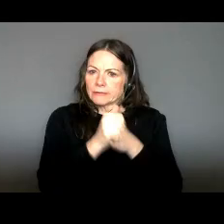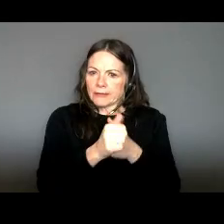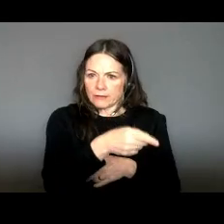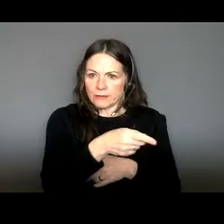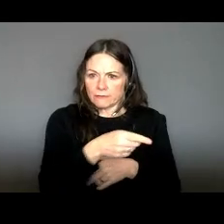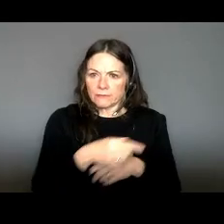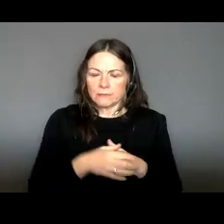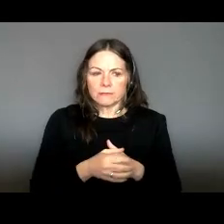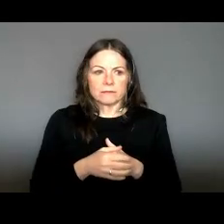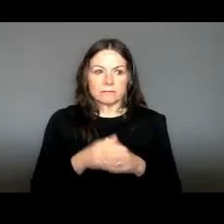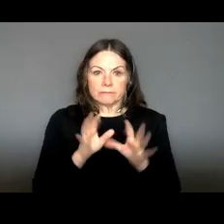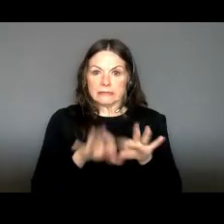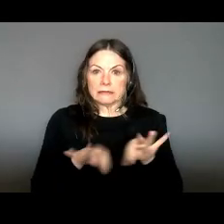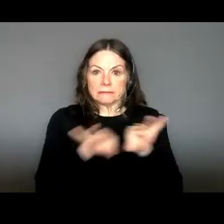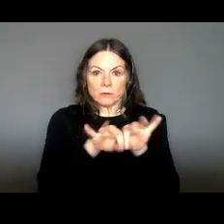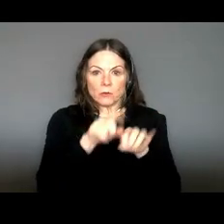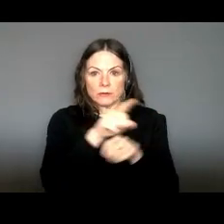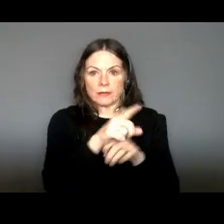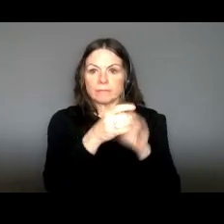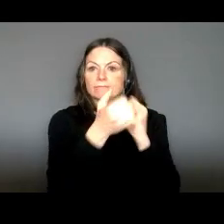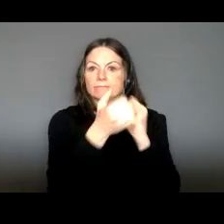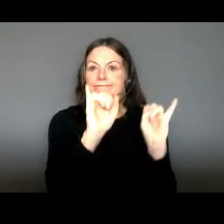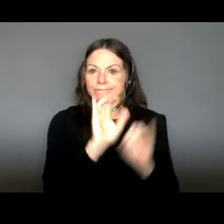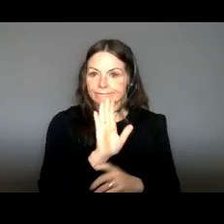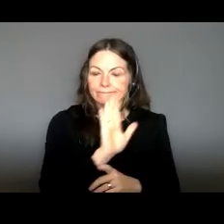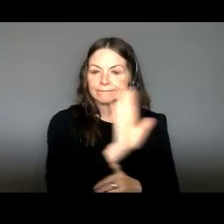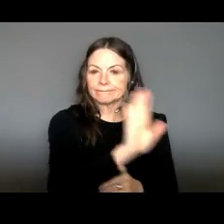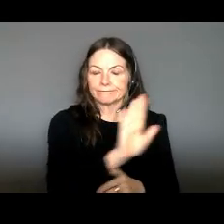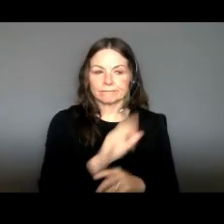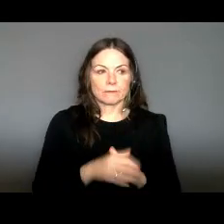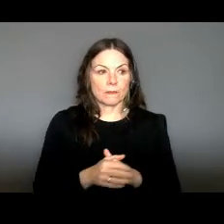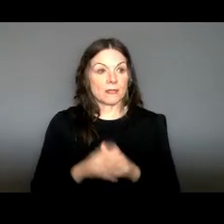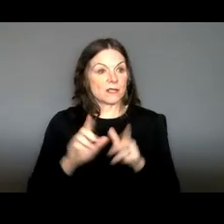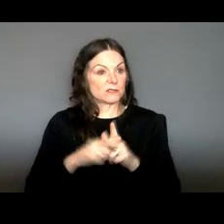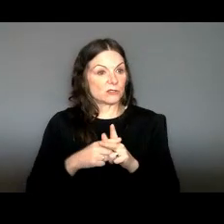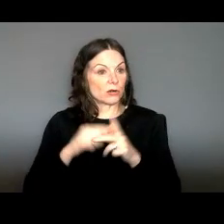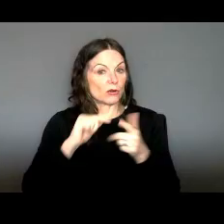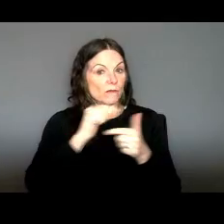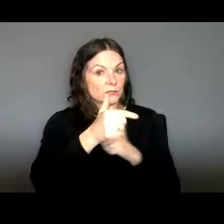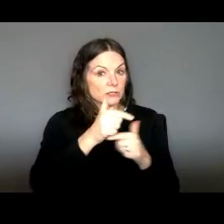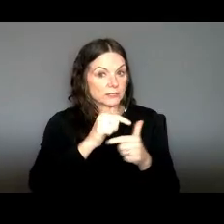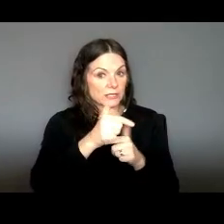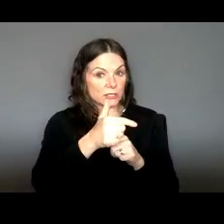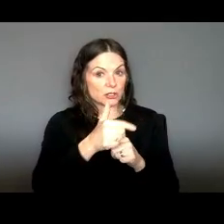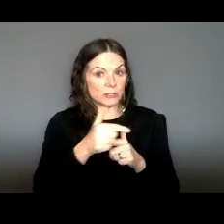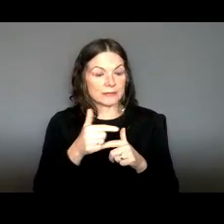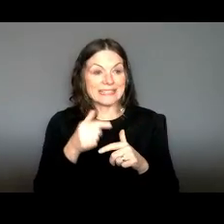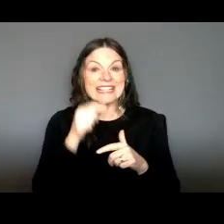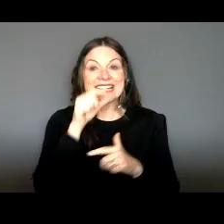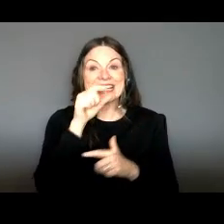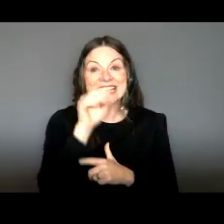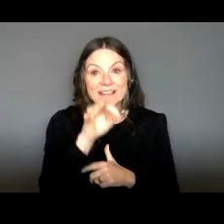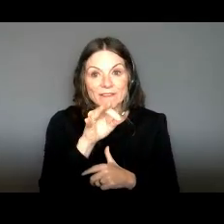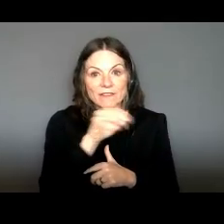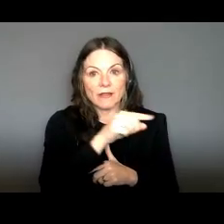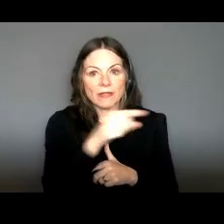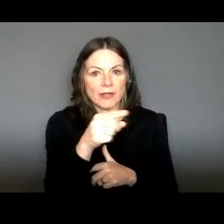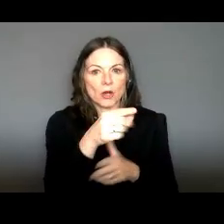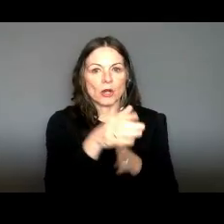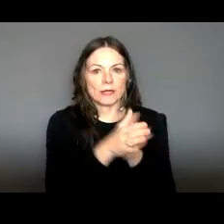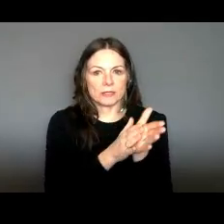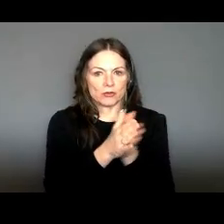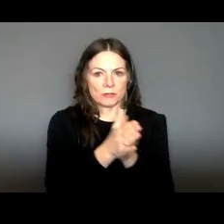that importance of the agency. You should only start the conversation about access to benefits if the individual indicates that